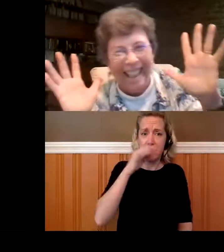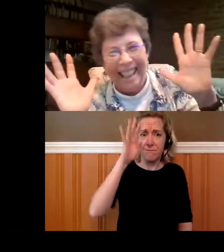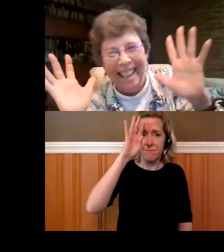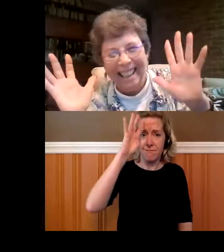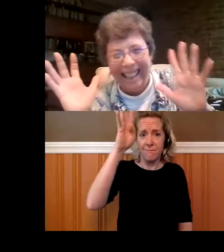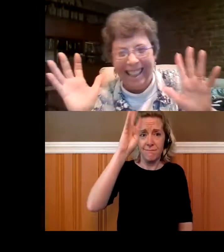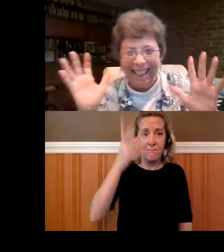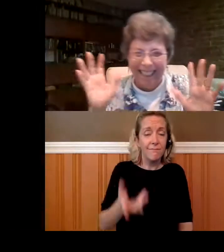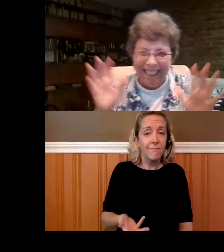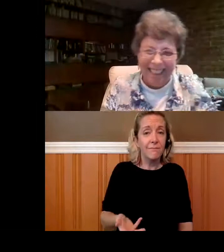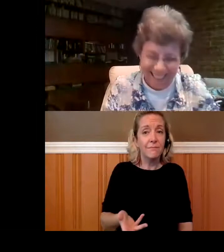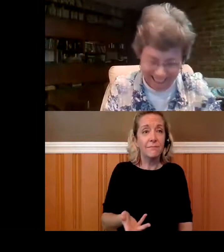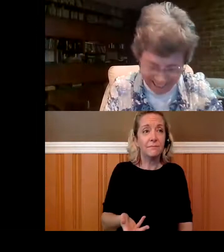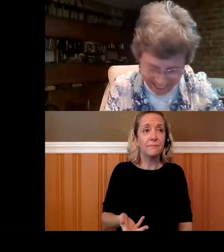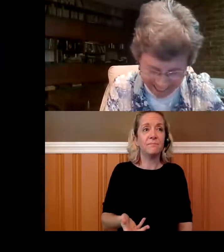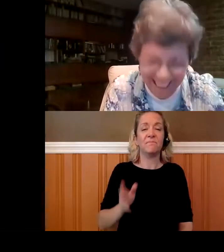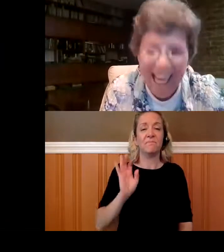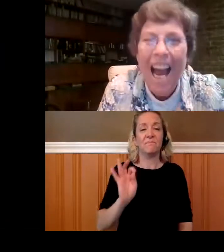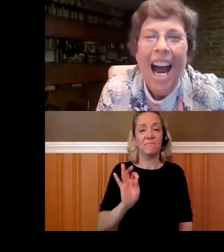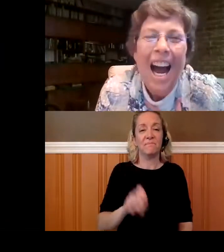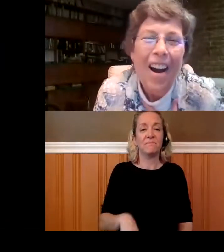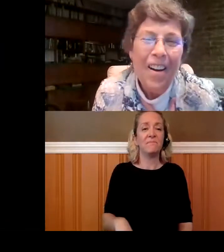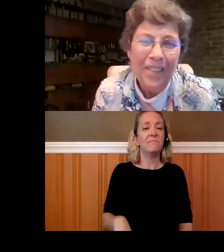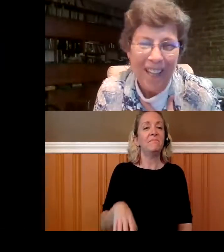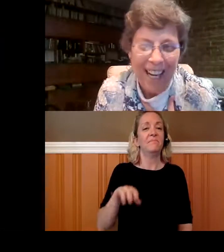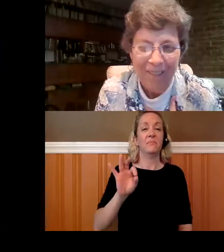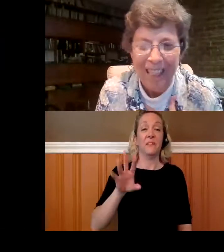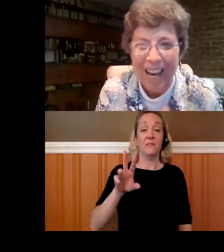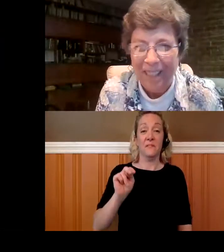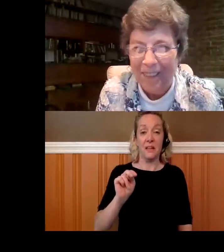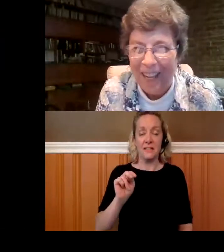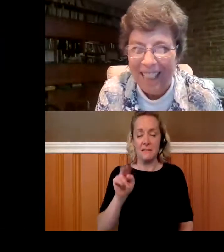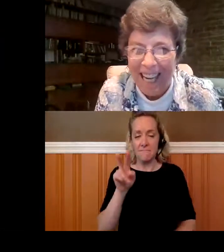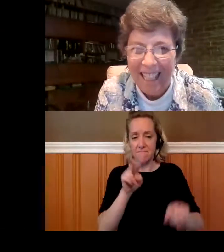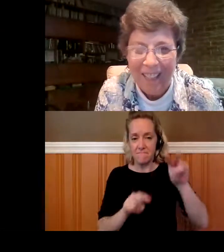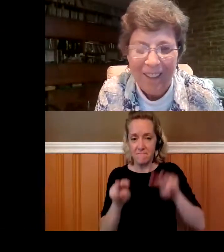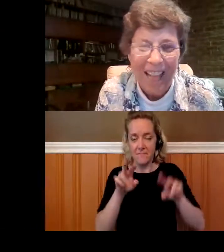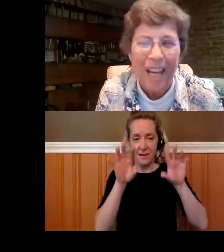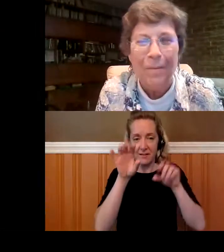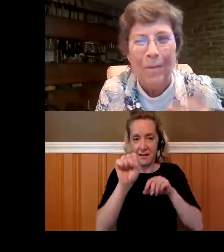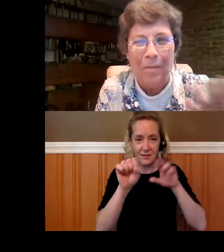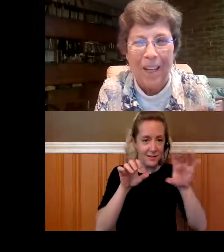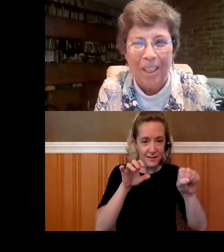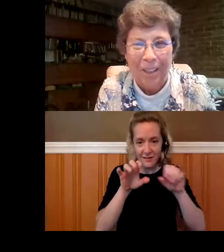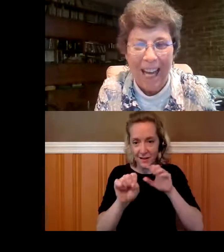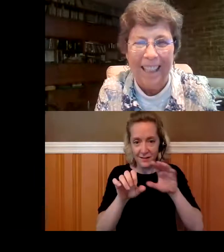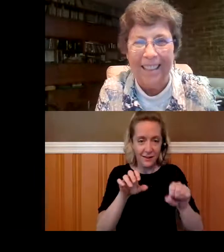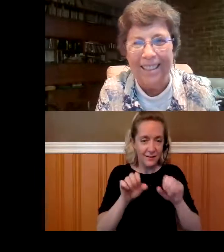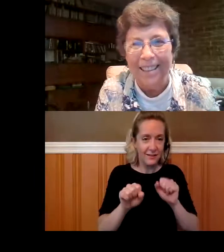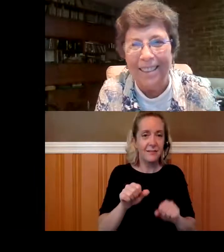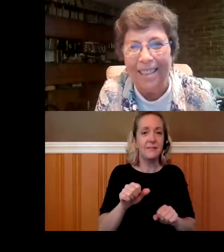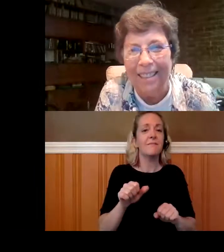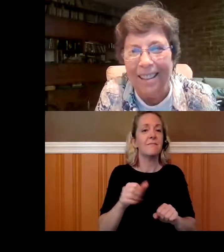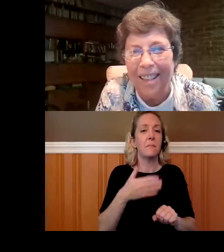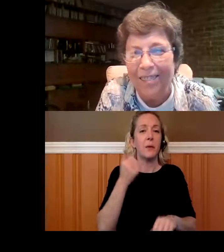good. All right. Well, that was fun, guys. So I thought it'd be more fun to do that than go, here's how you can communicate, and here's some